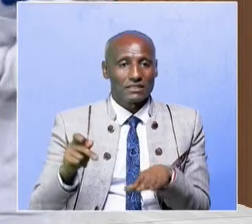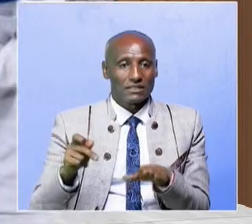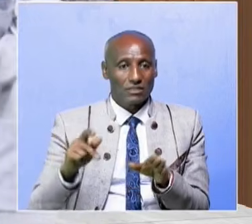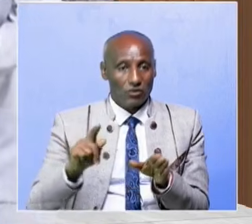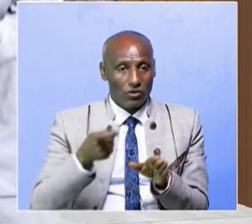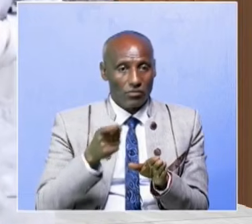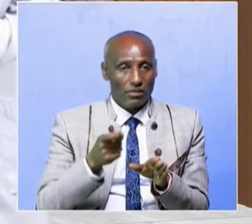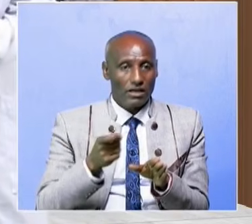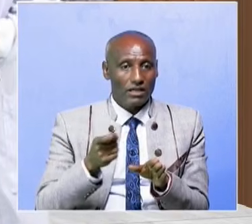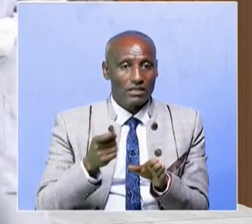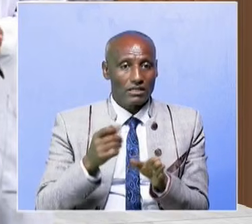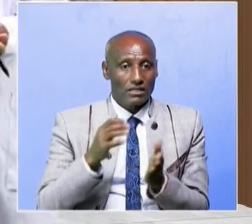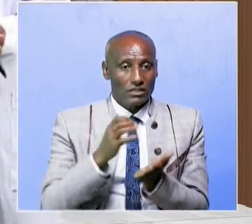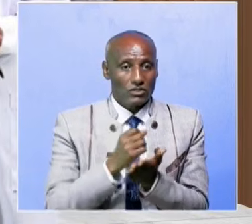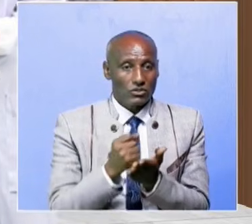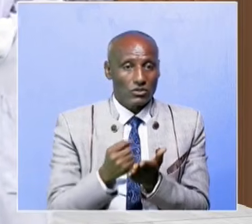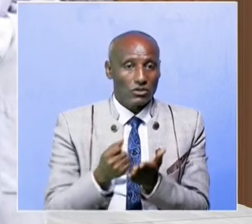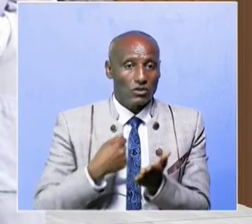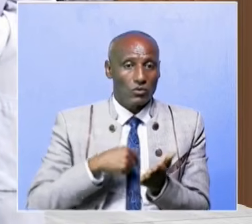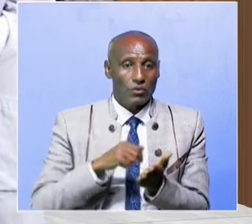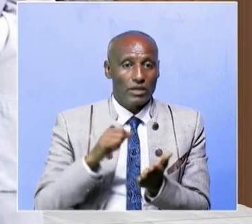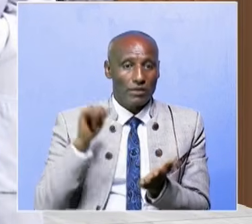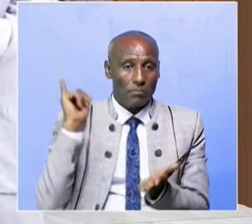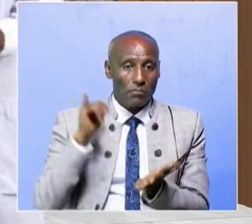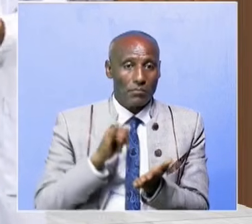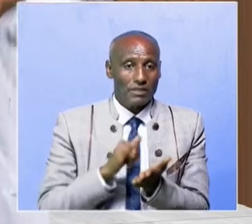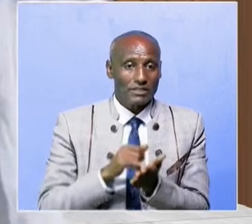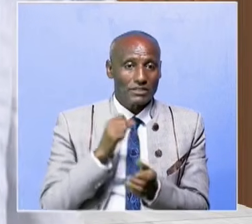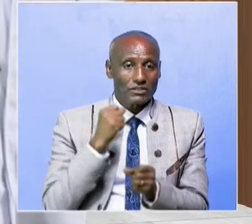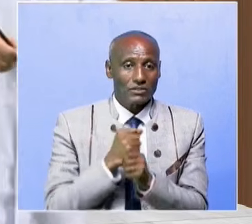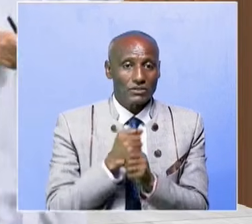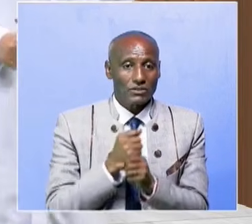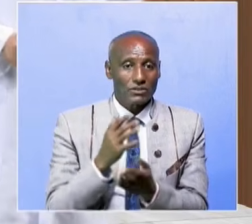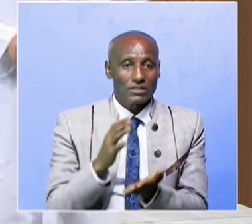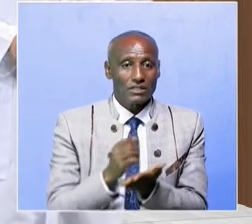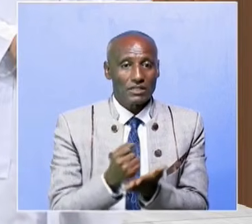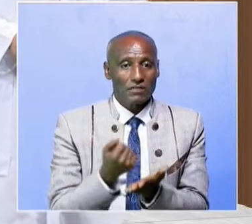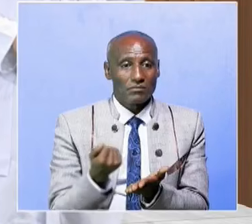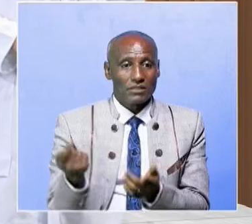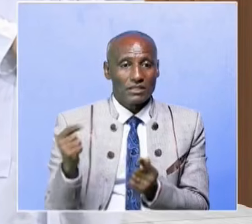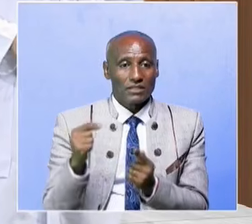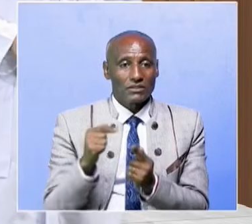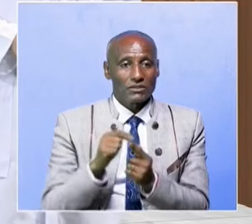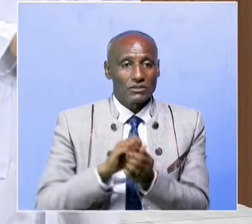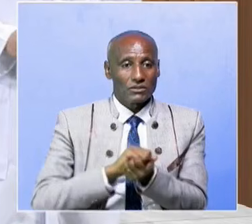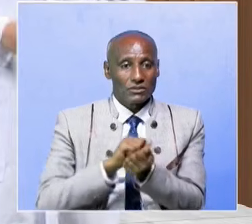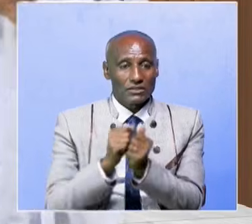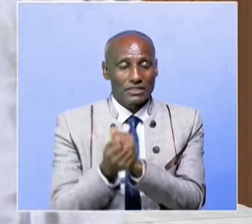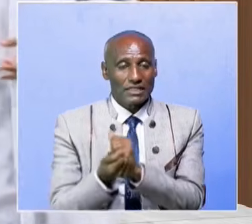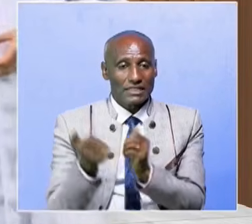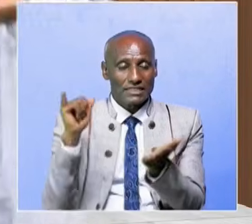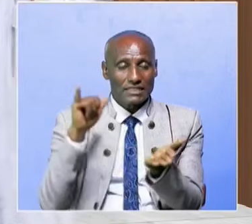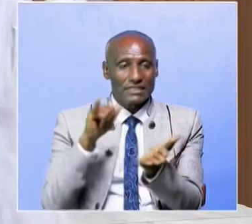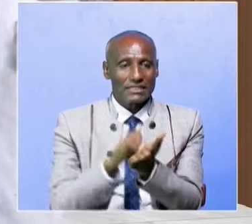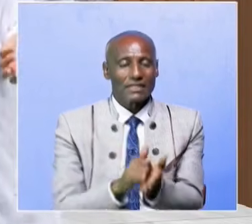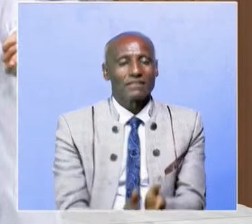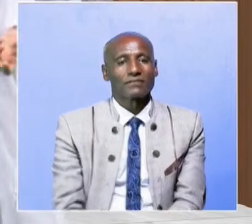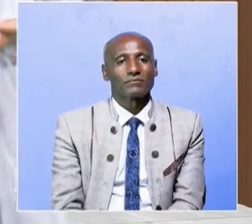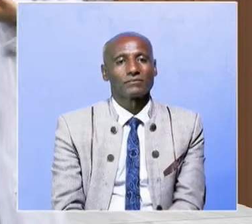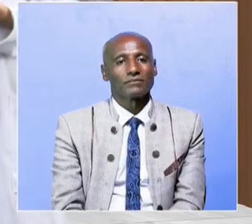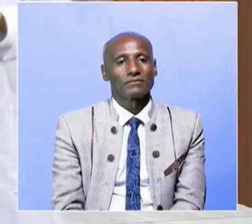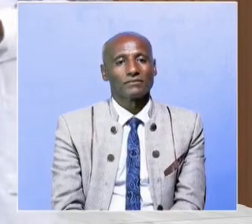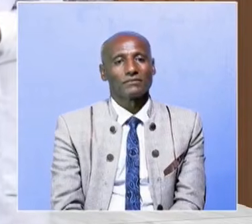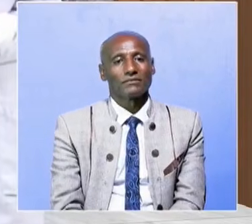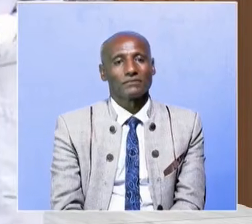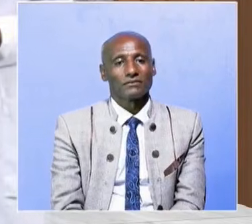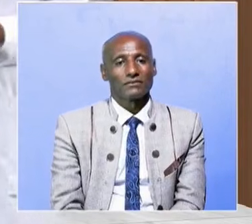something to change that. So there is an action, consequence, cause